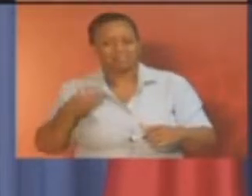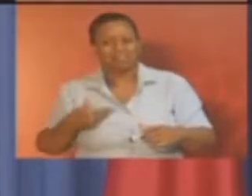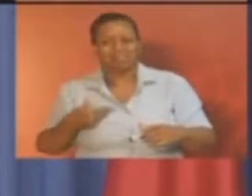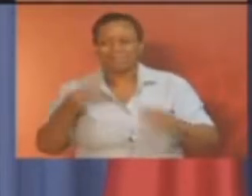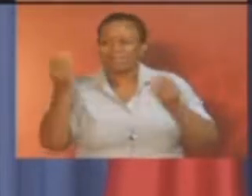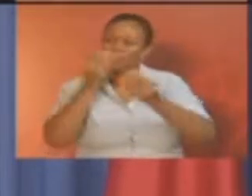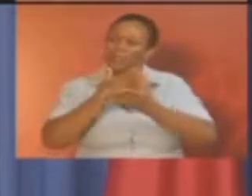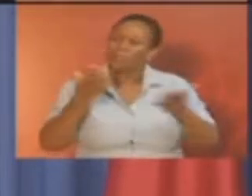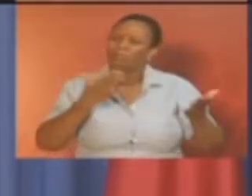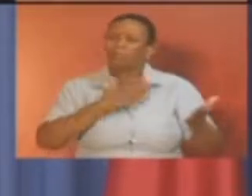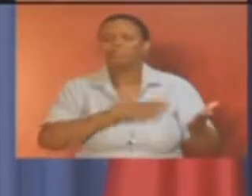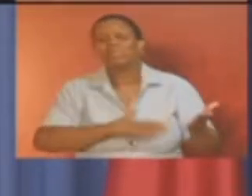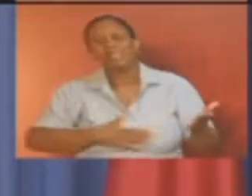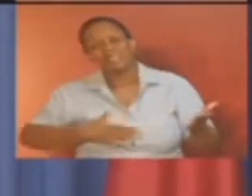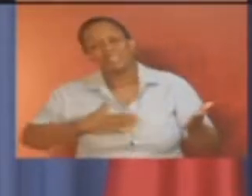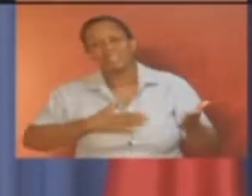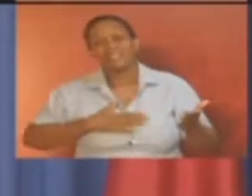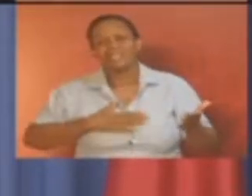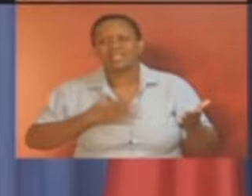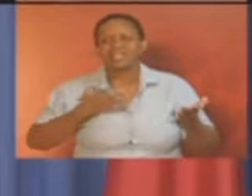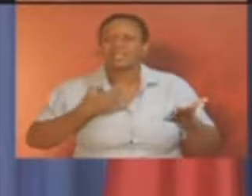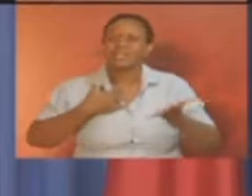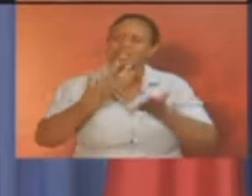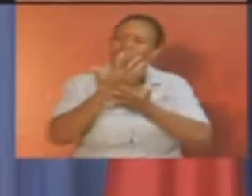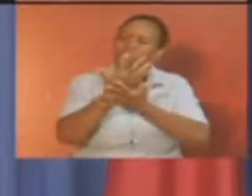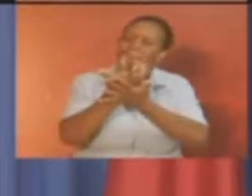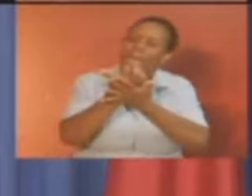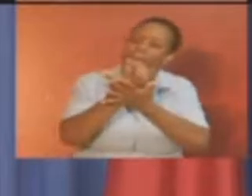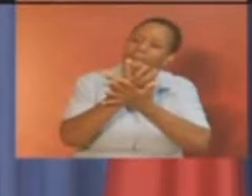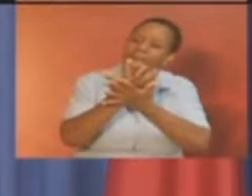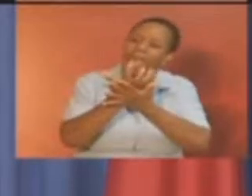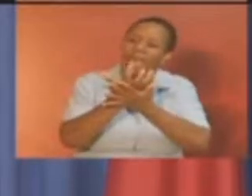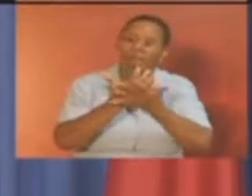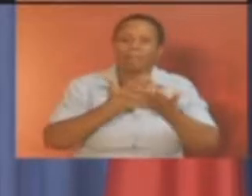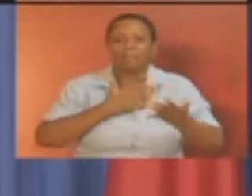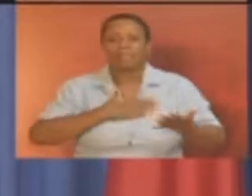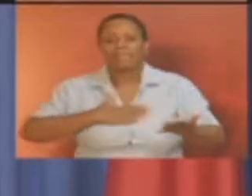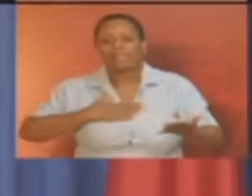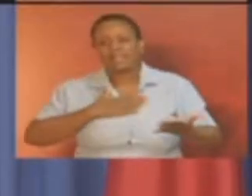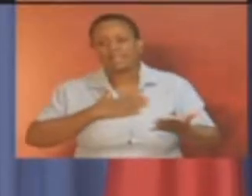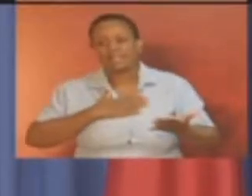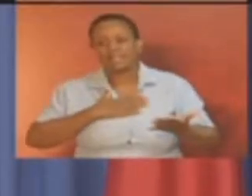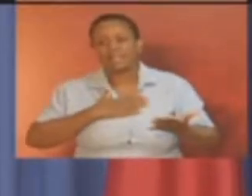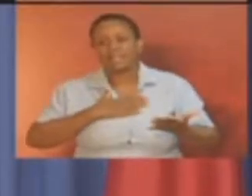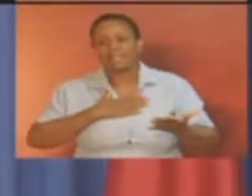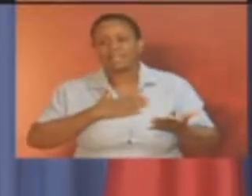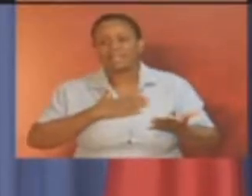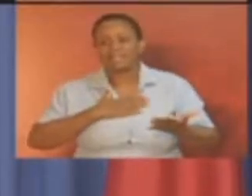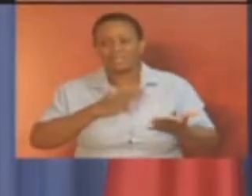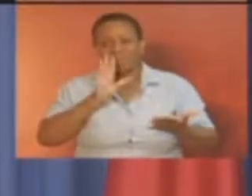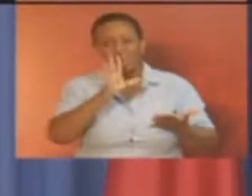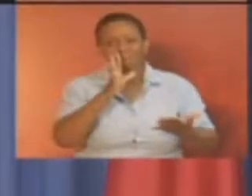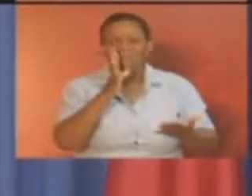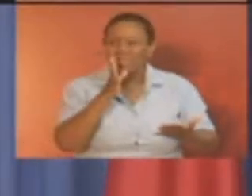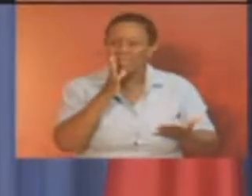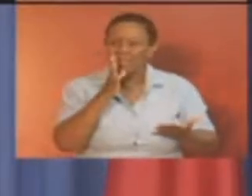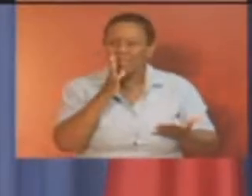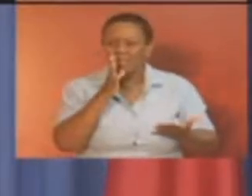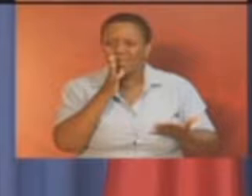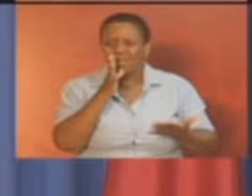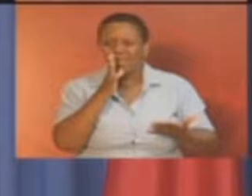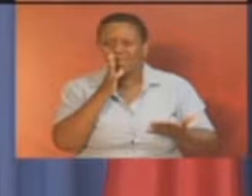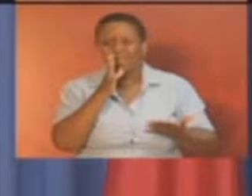appealing to everyone in the population to please give your mother the best Mother's Day gift ever. Let's give